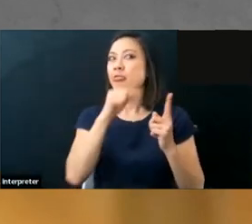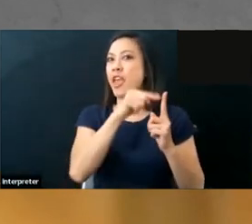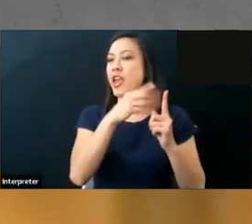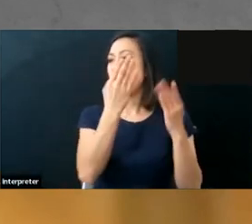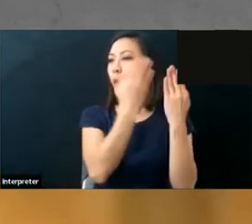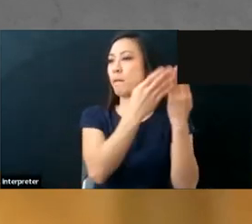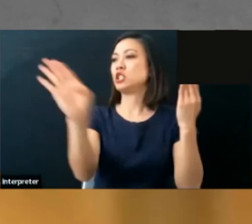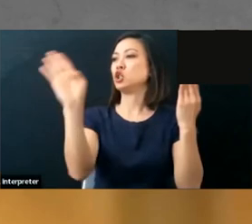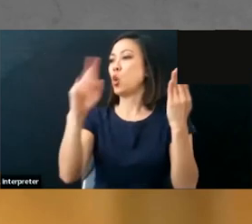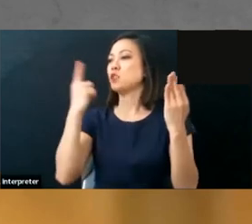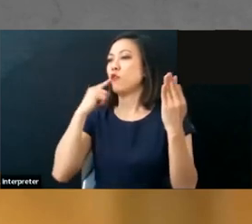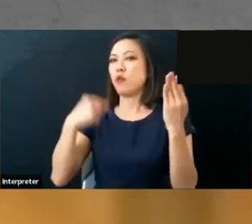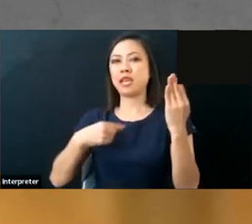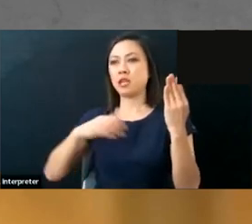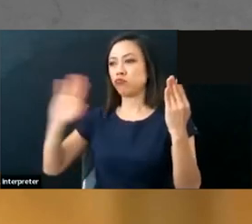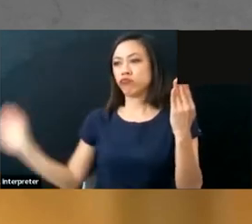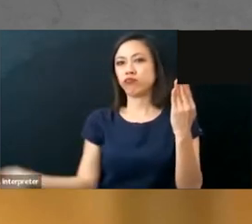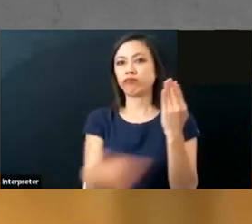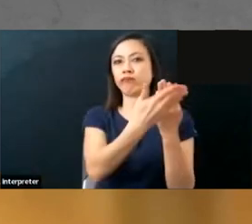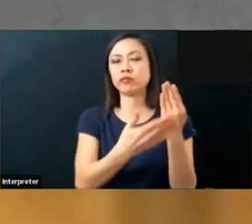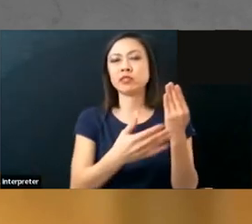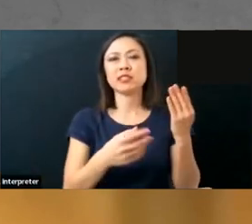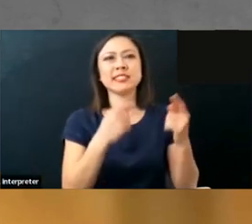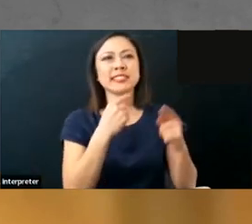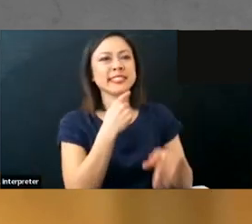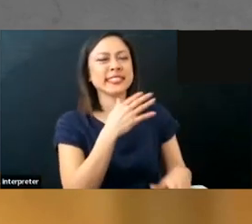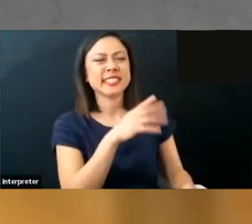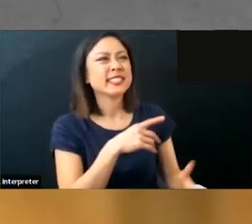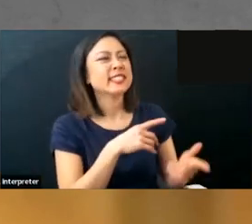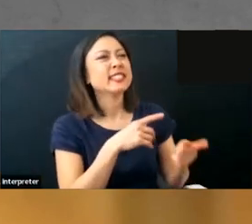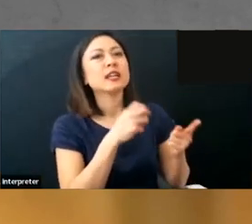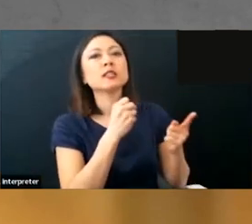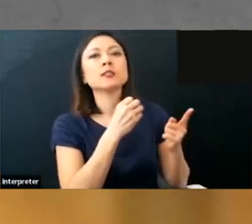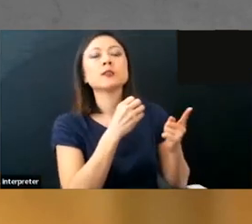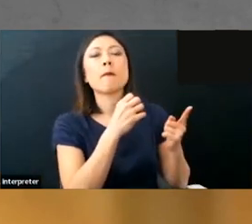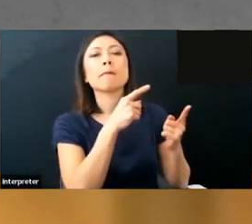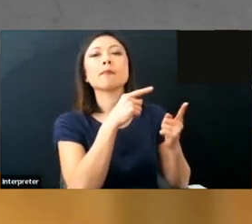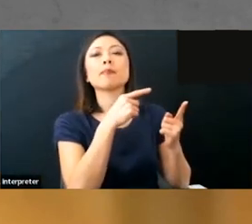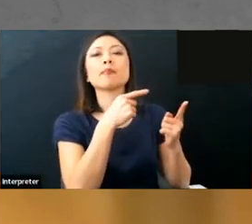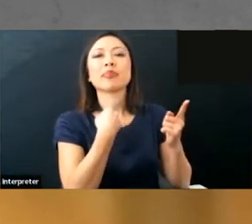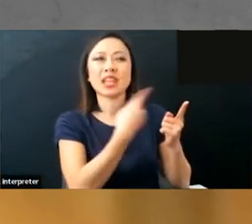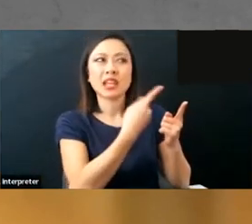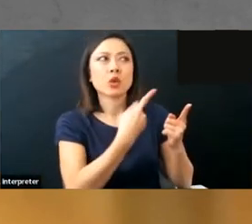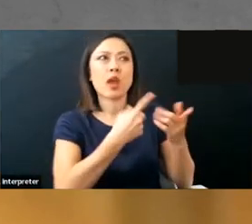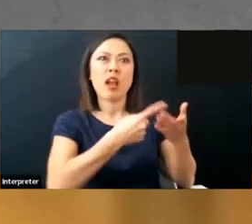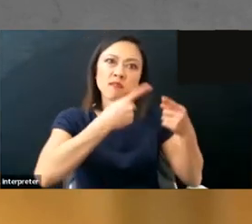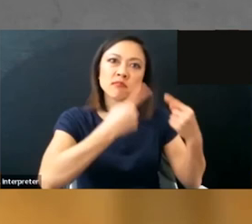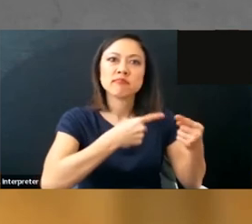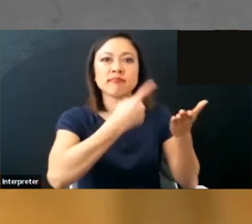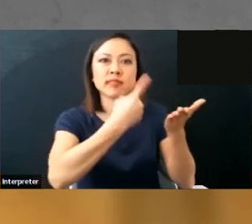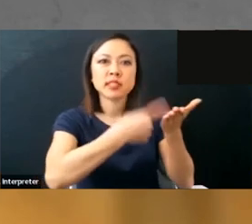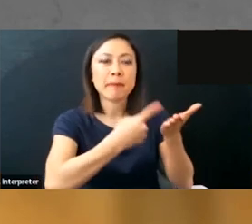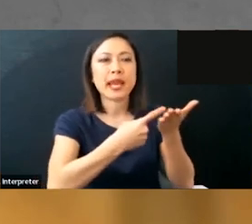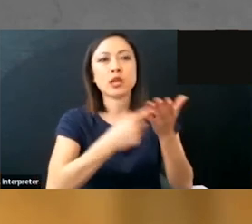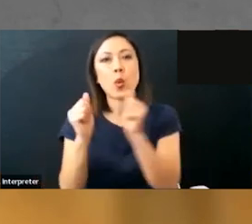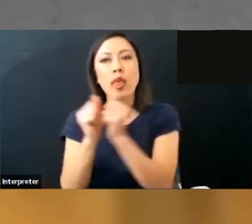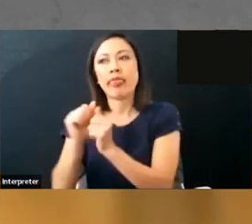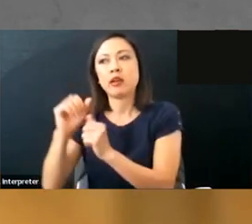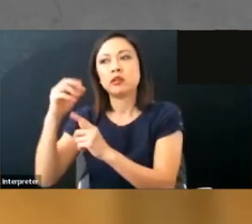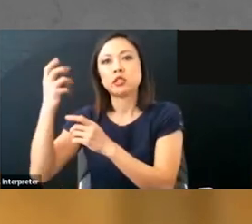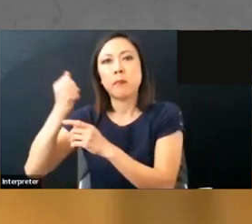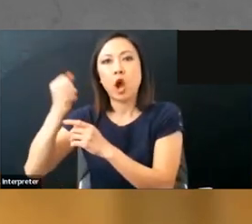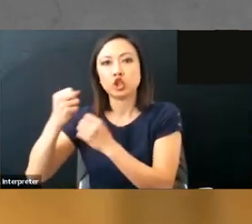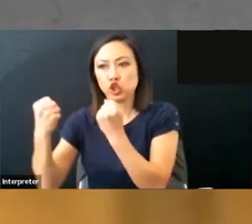wrong. Here are the reasons, and we would engage in a debate. You can only have that great debate and conversation if you have a sponsor, someone who takes risk on